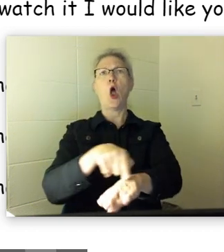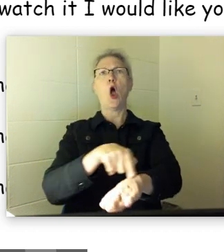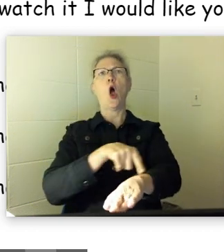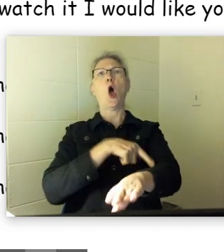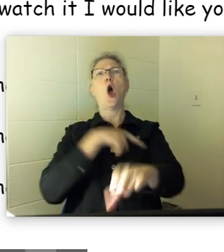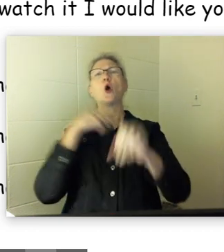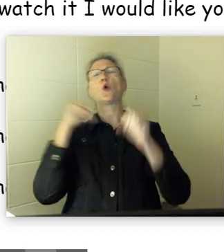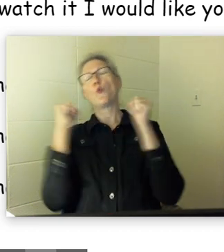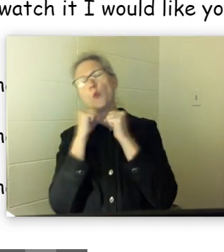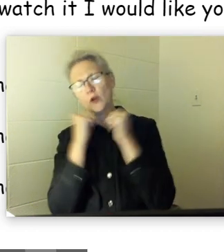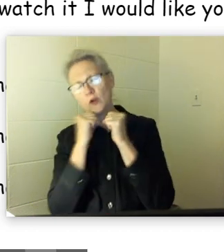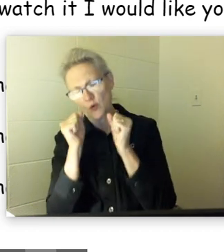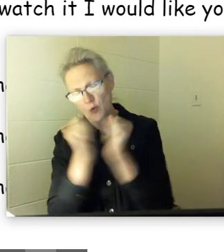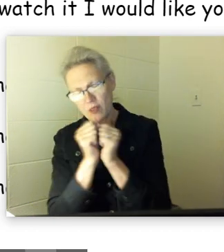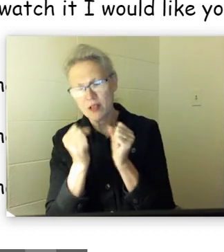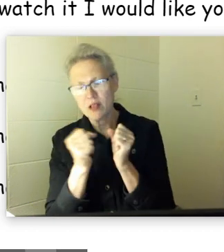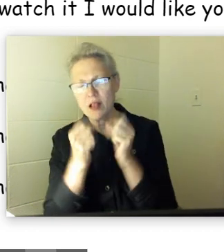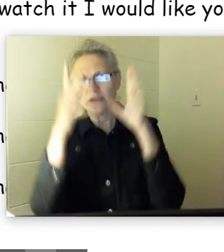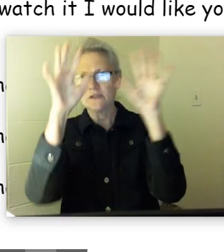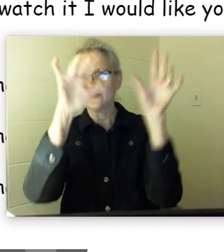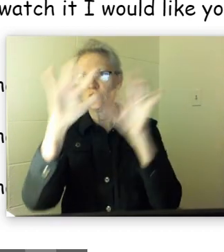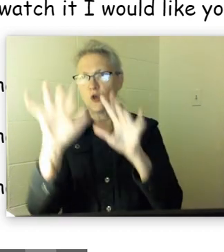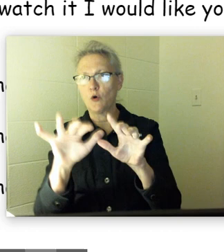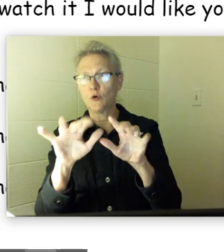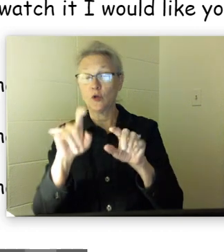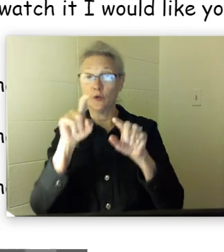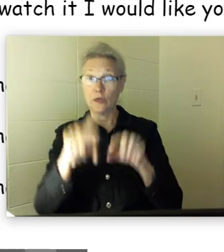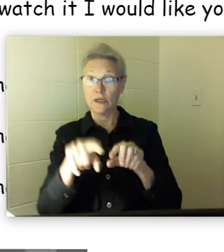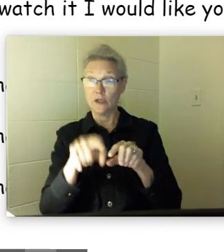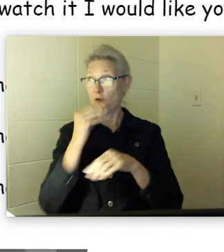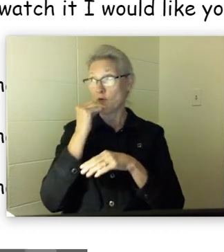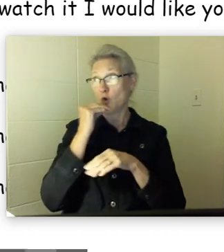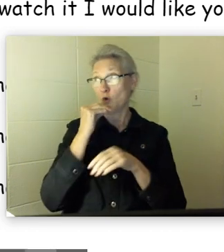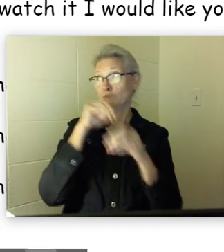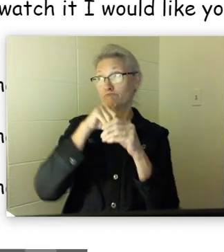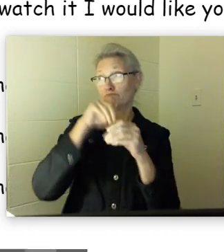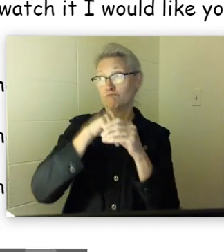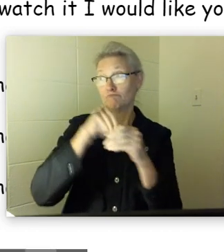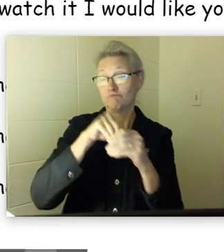with lots of snow. You had better start storing your food now."